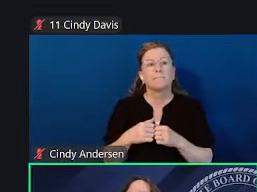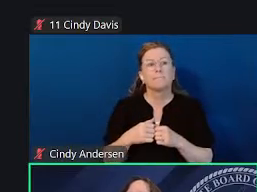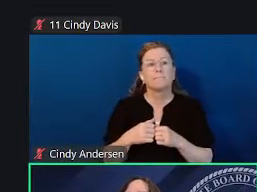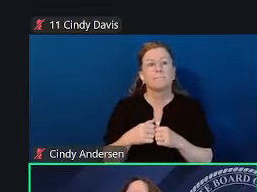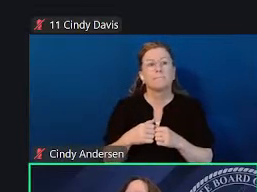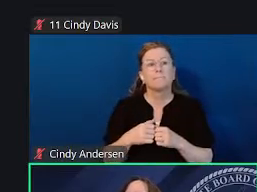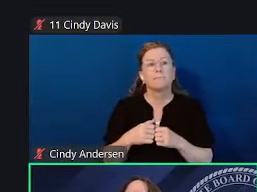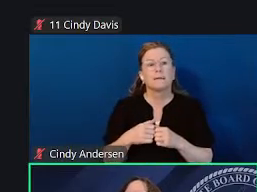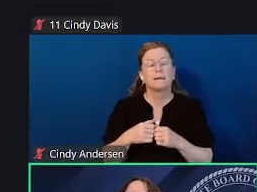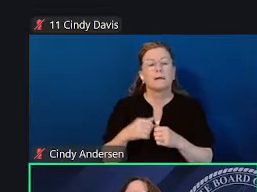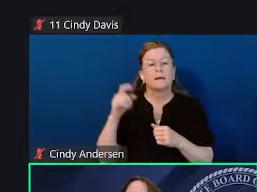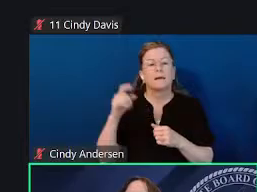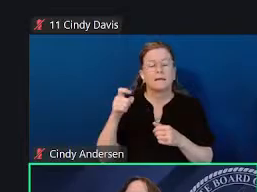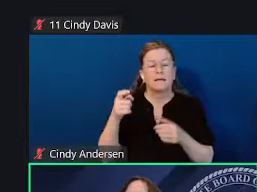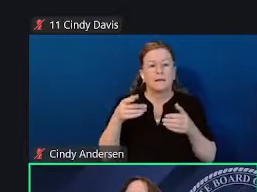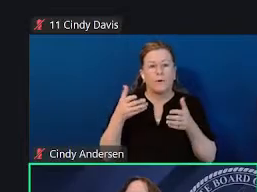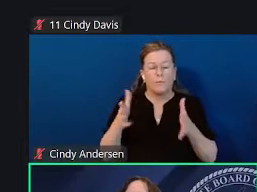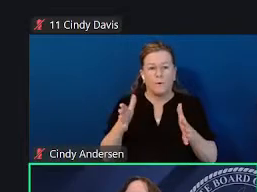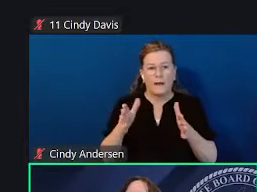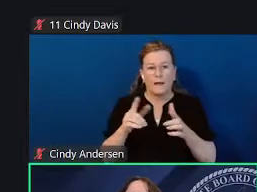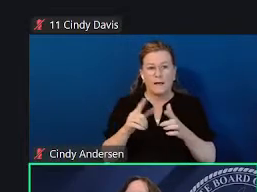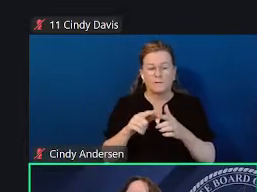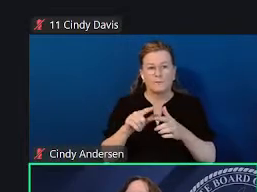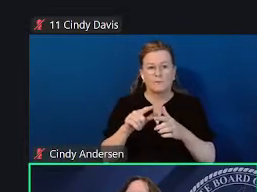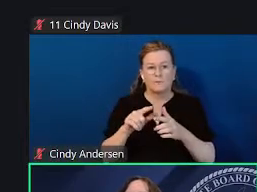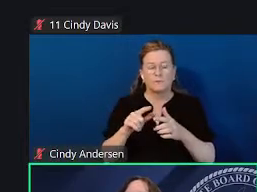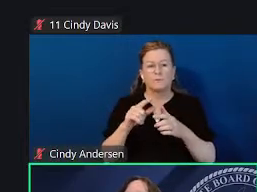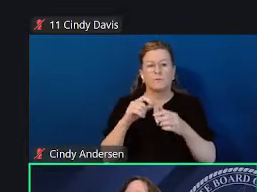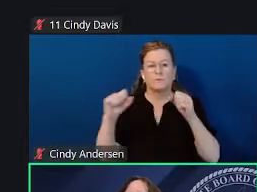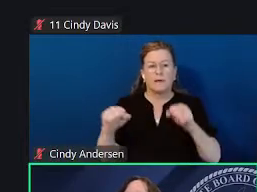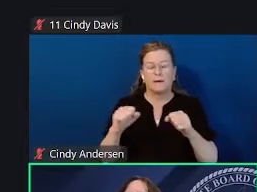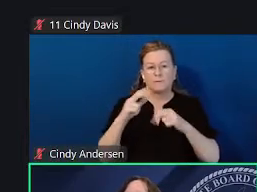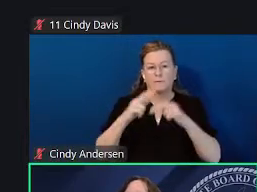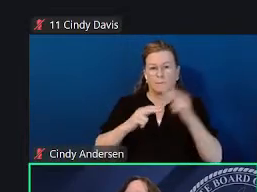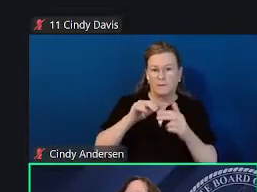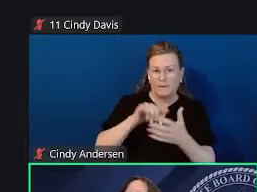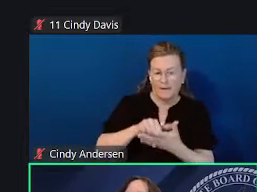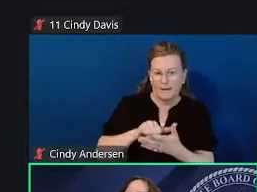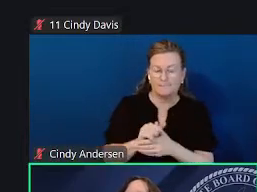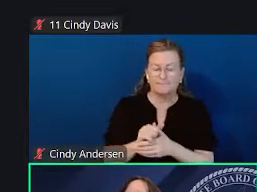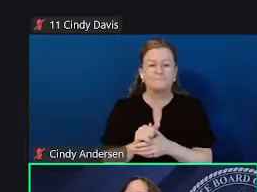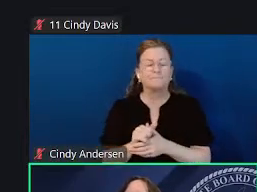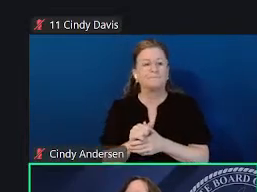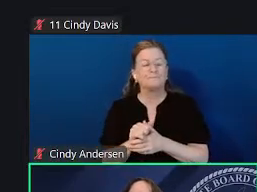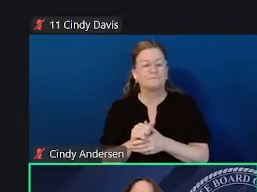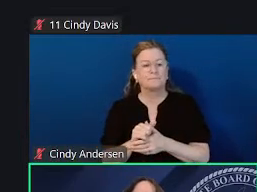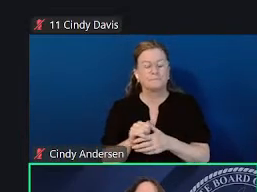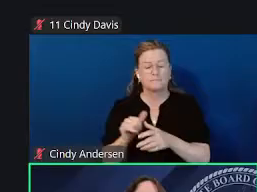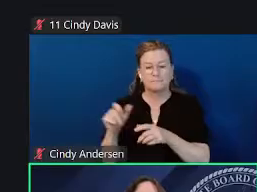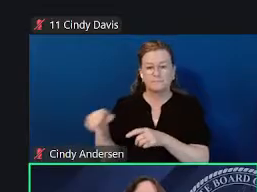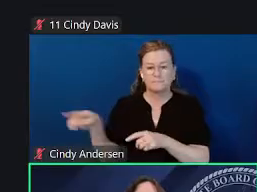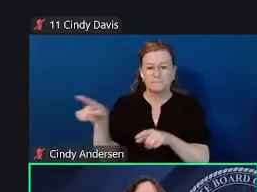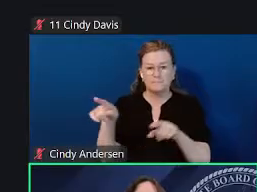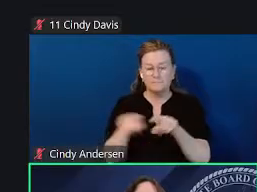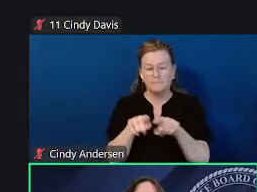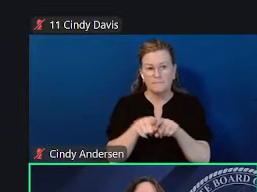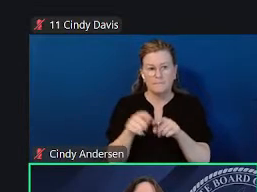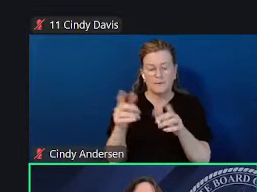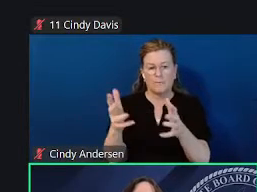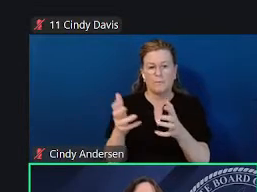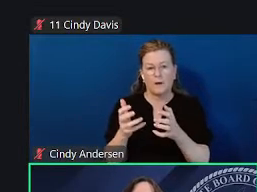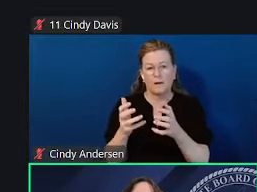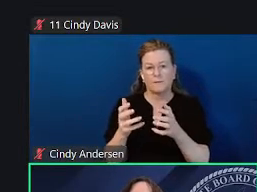needing a runway to be able to do that. But they also wanted